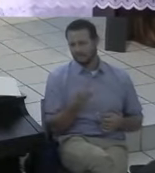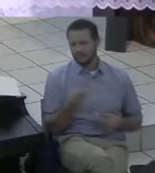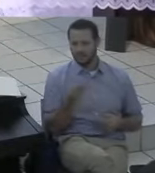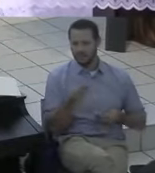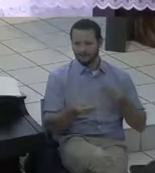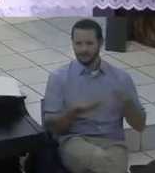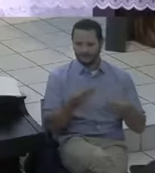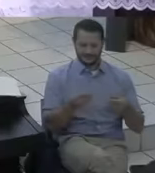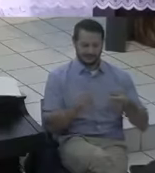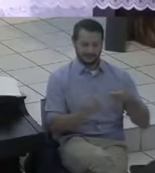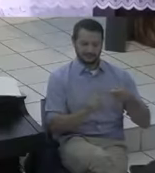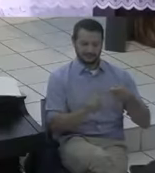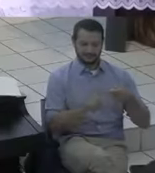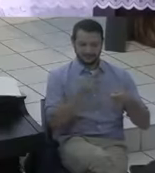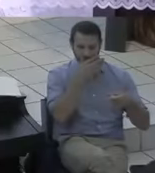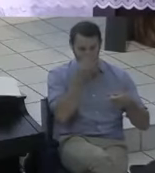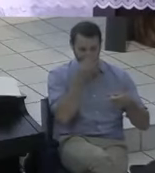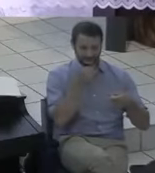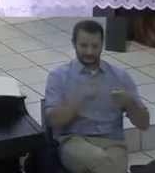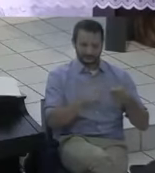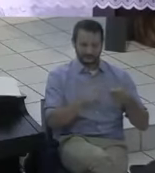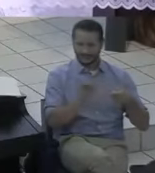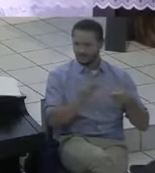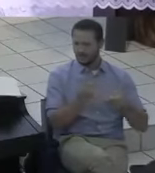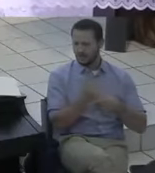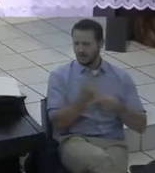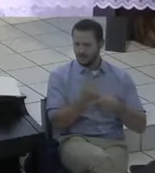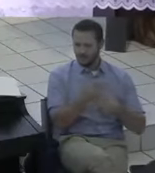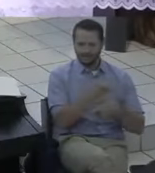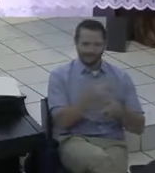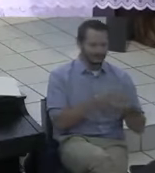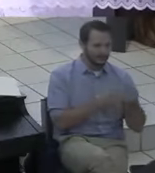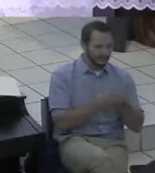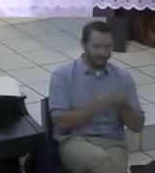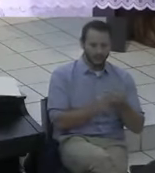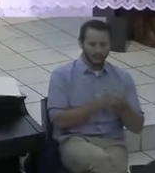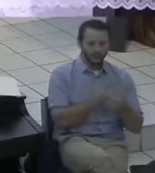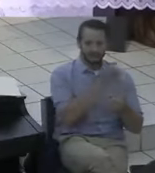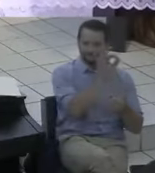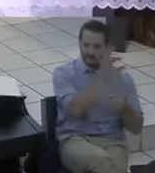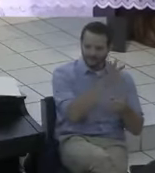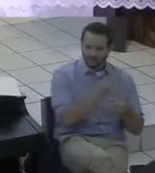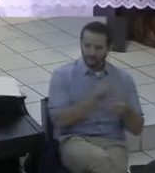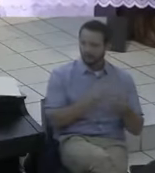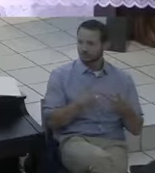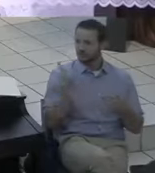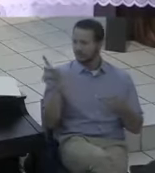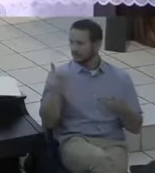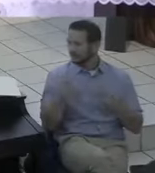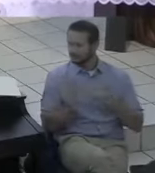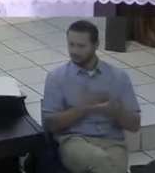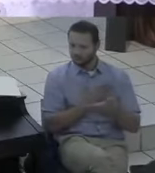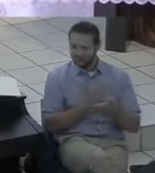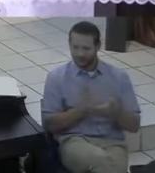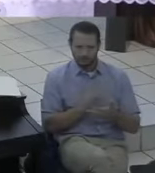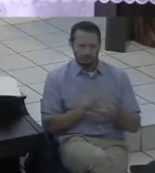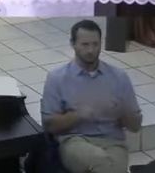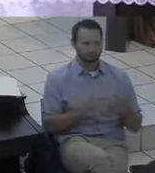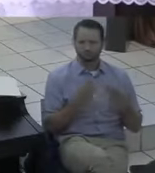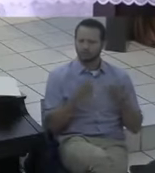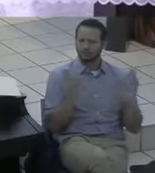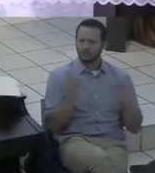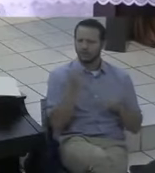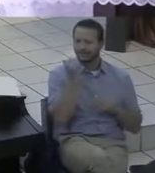to support our pastors, our musicians, the general operation of